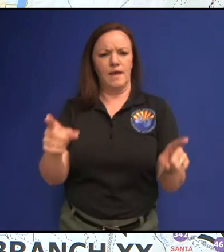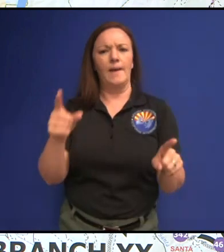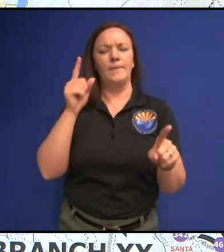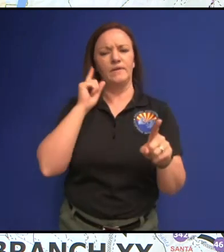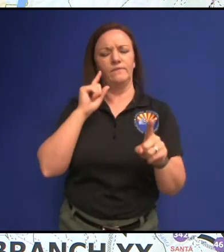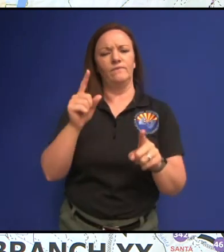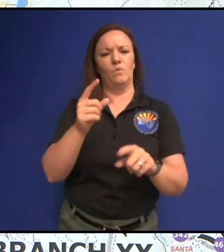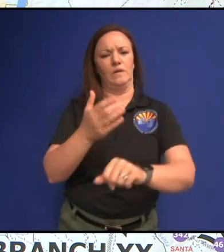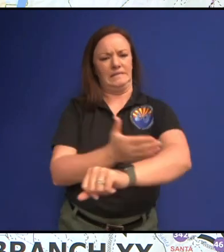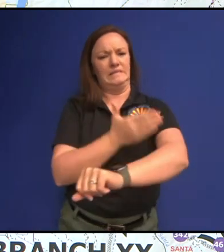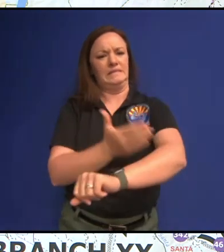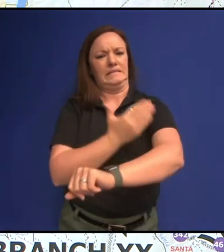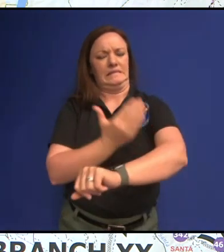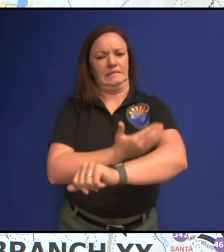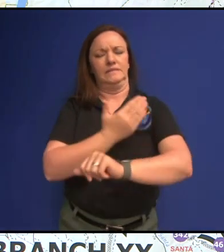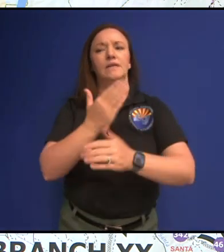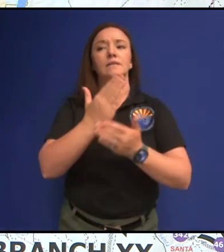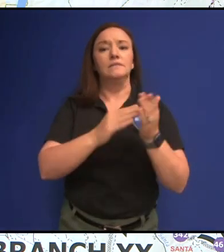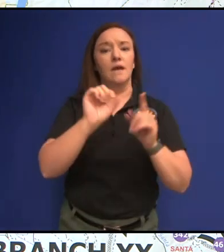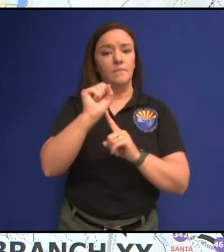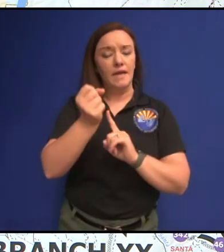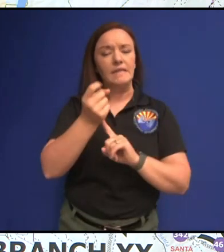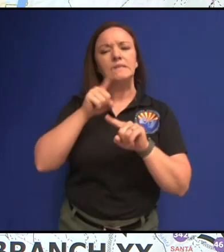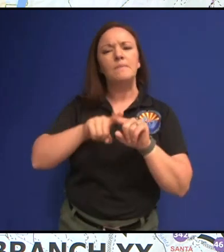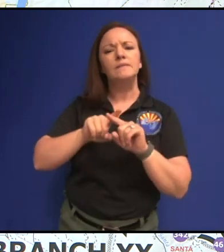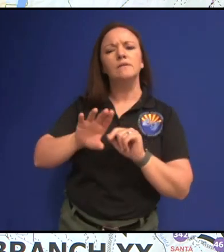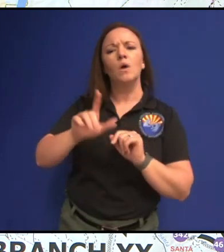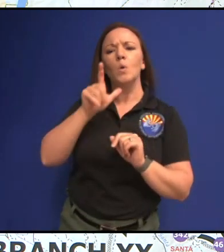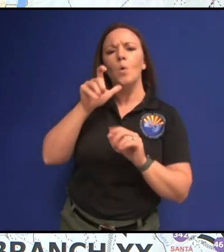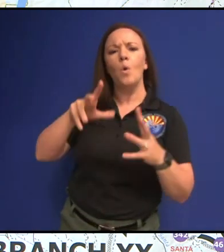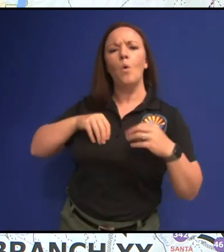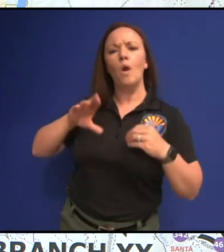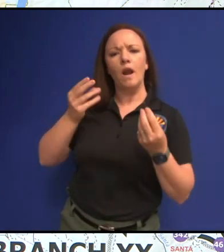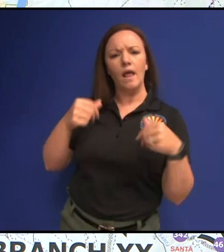depending on land ownership, they're actually looking at how to conduct some of that work.